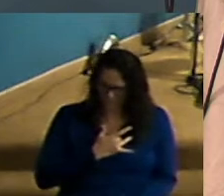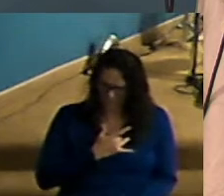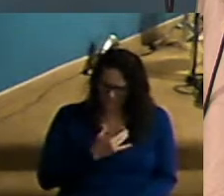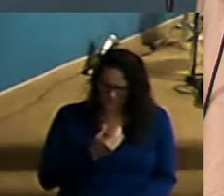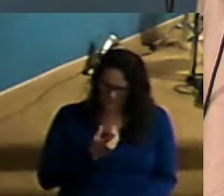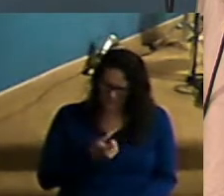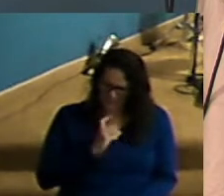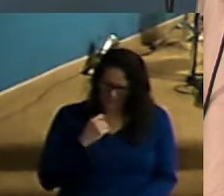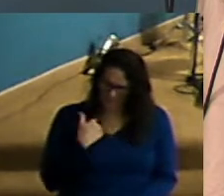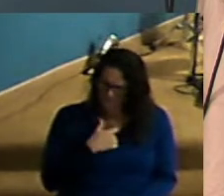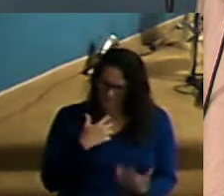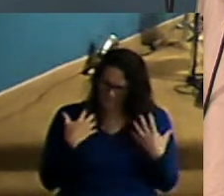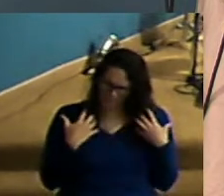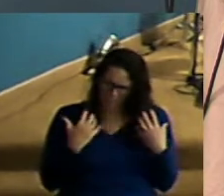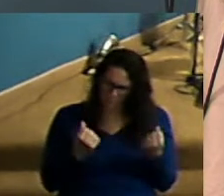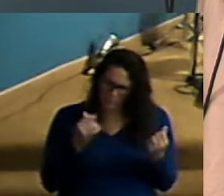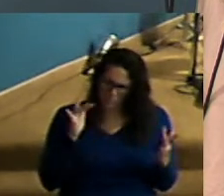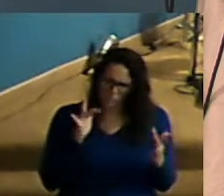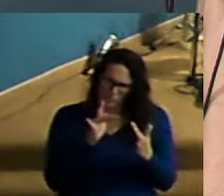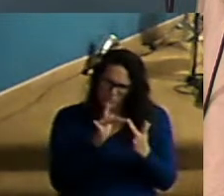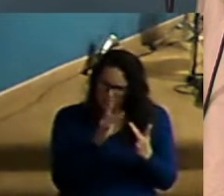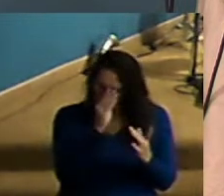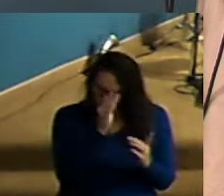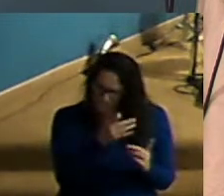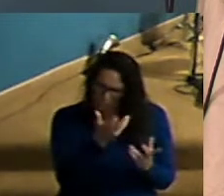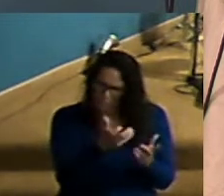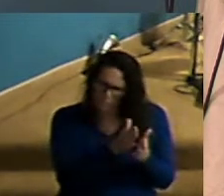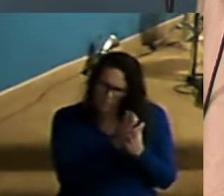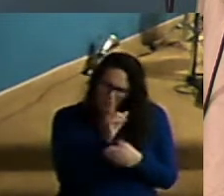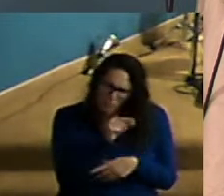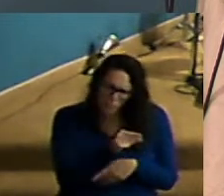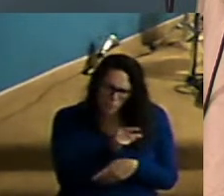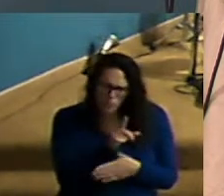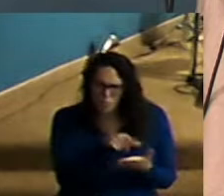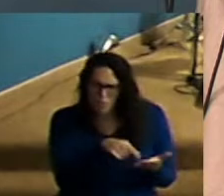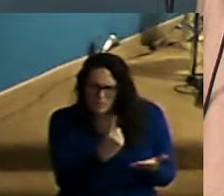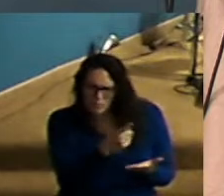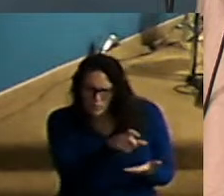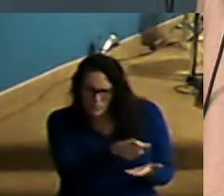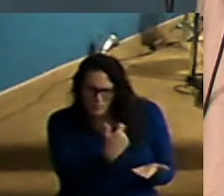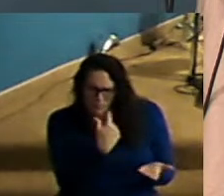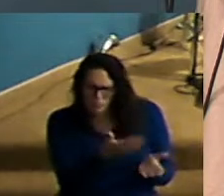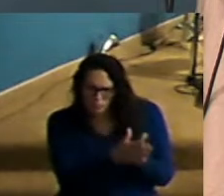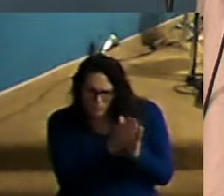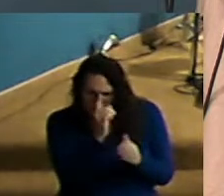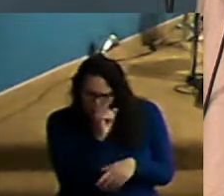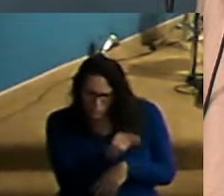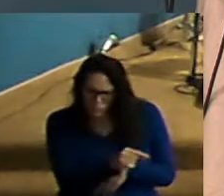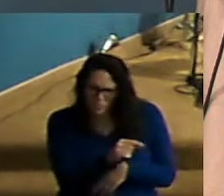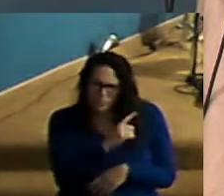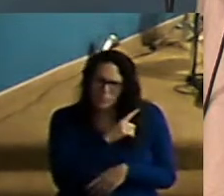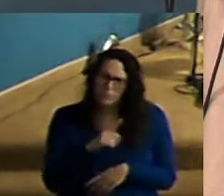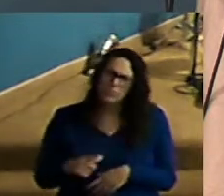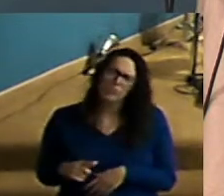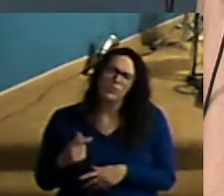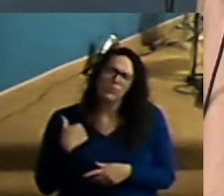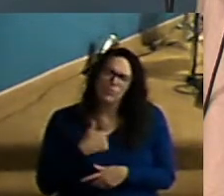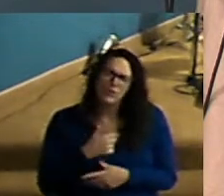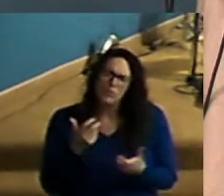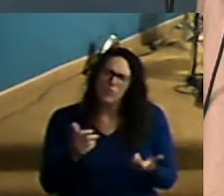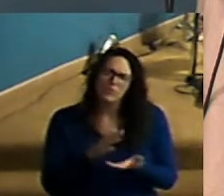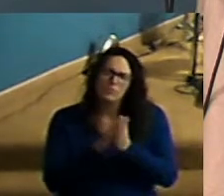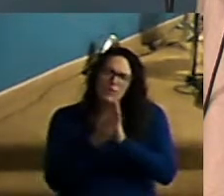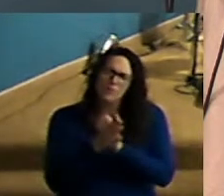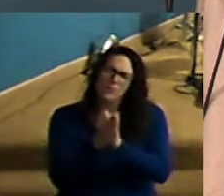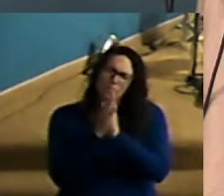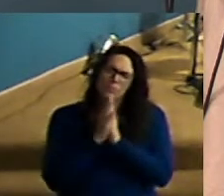to just reach out to them and say, hey, I want to pray for you. What's something I can be praying about? Lord, we want to be praying people